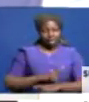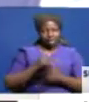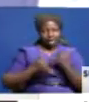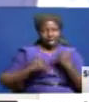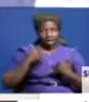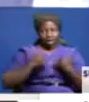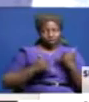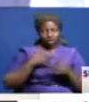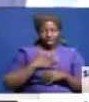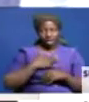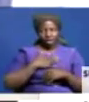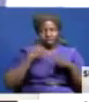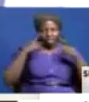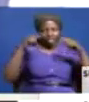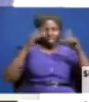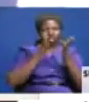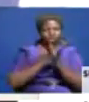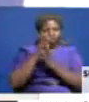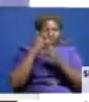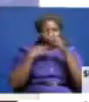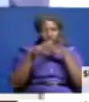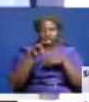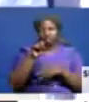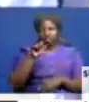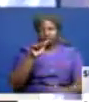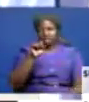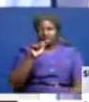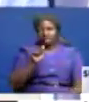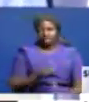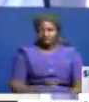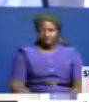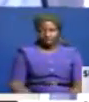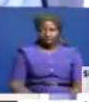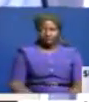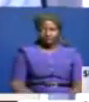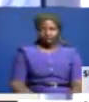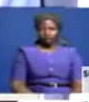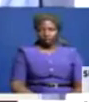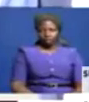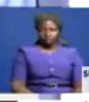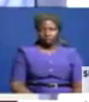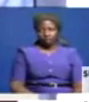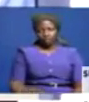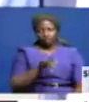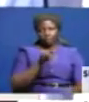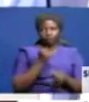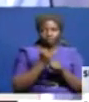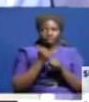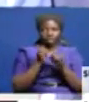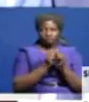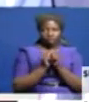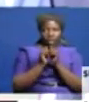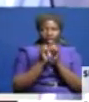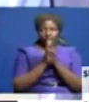ViewSasa. Well, you mentioned Bungoma being the bedrock of Fort Kenya, and you've worked closely with your